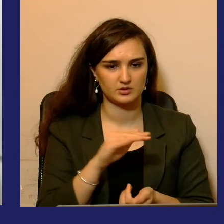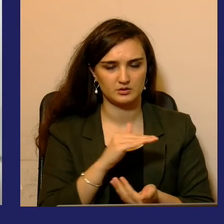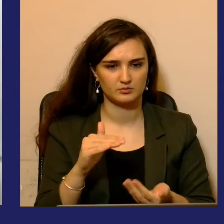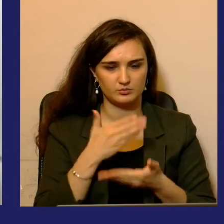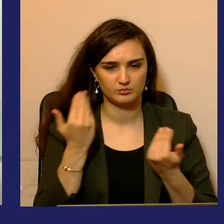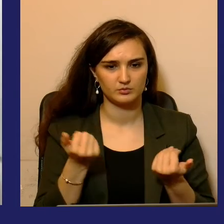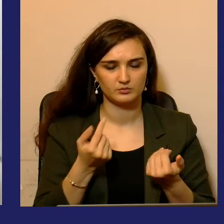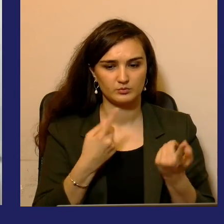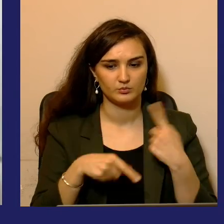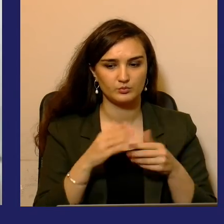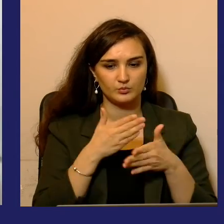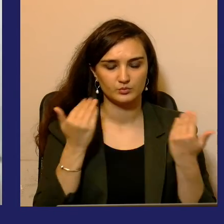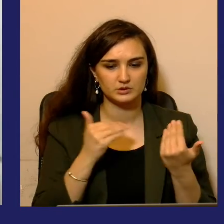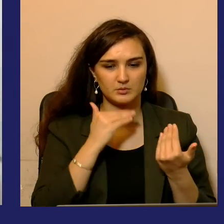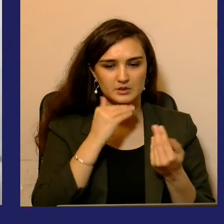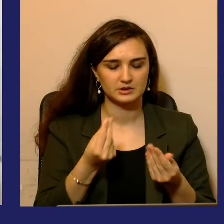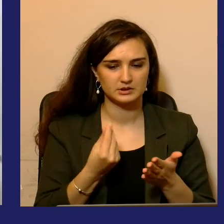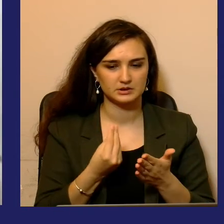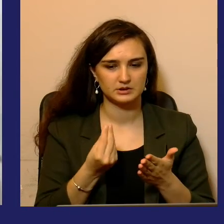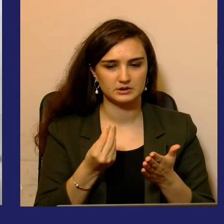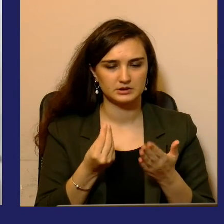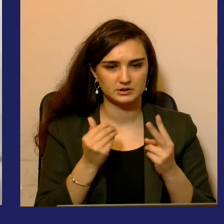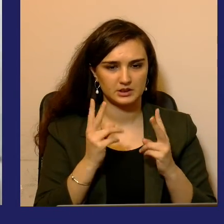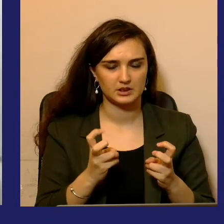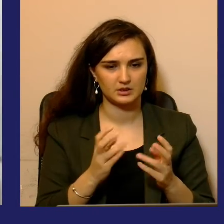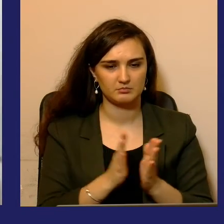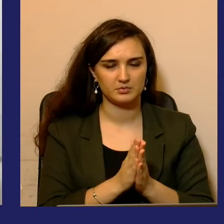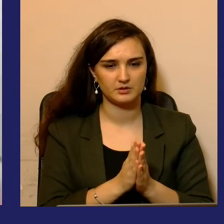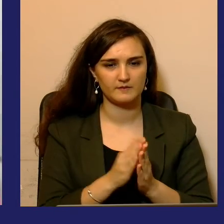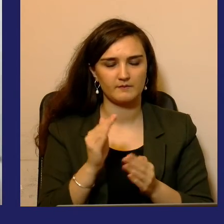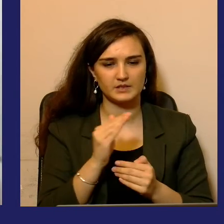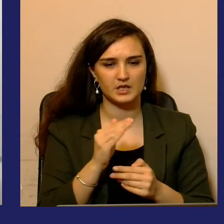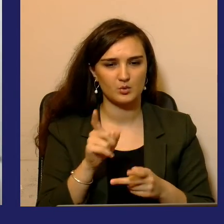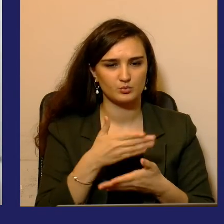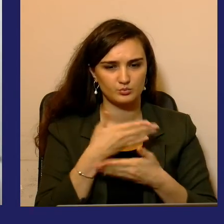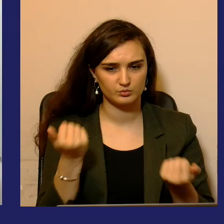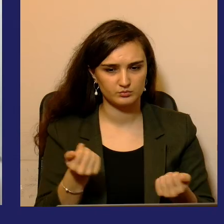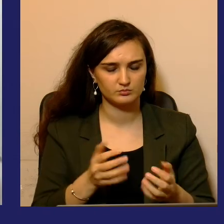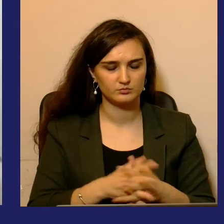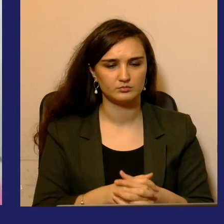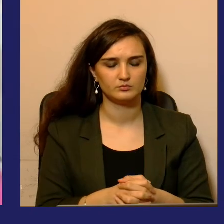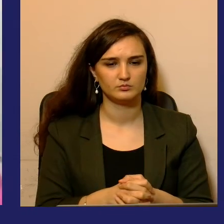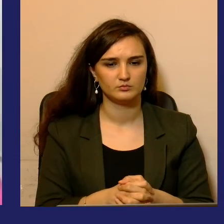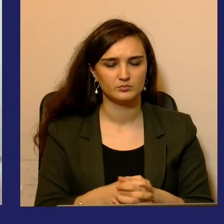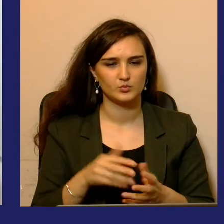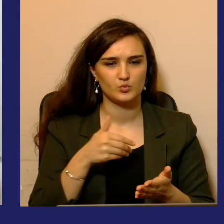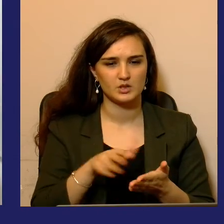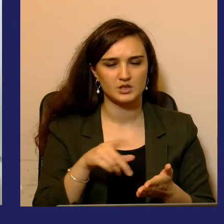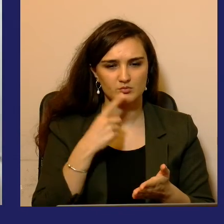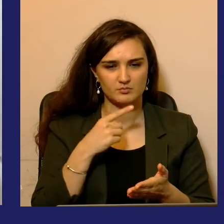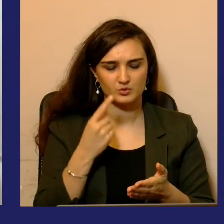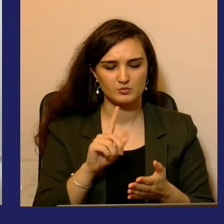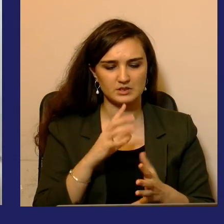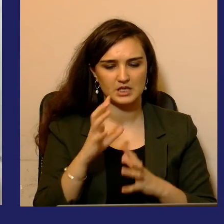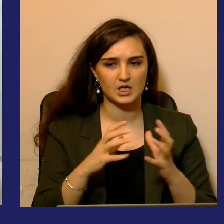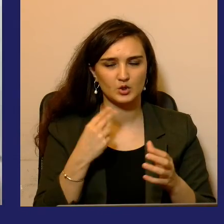system. The governors don't have enough money to spend, and the federal government refuses to take on debt in order to be able to sort of stop